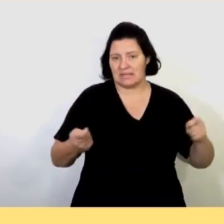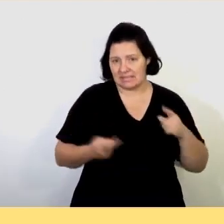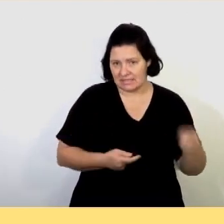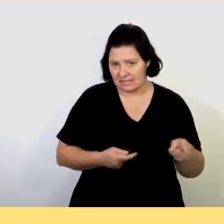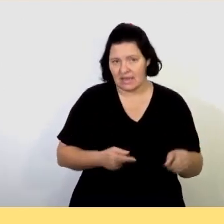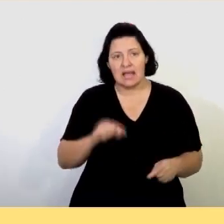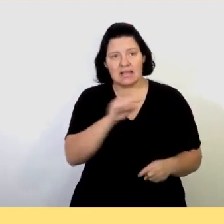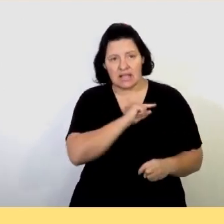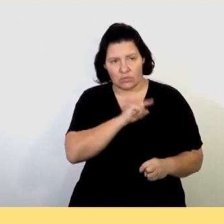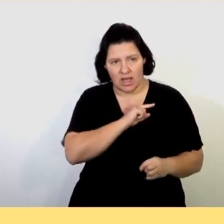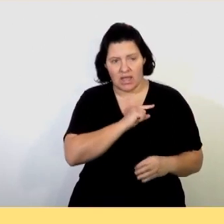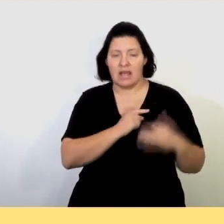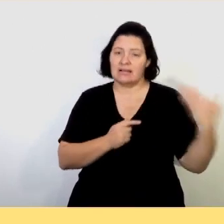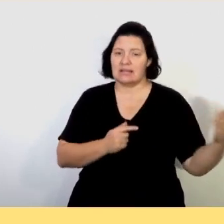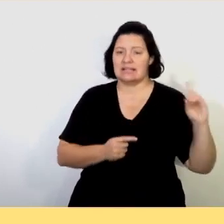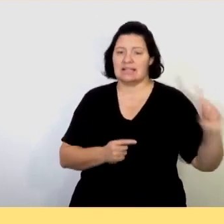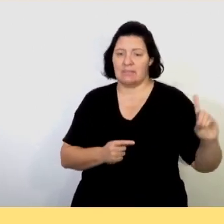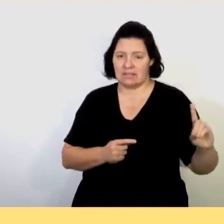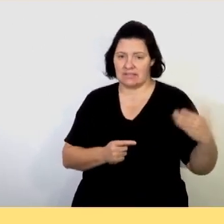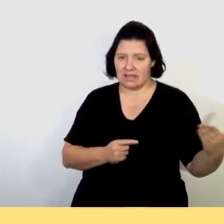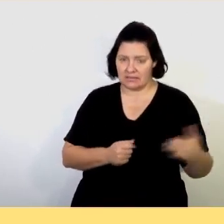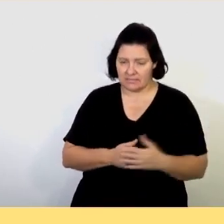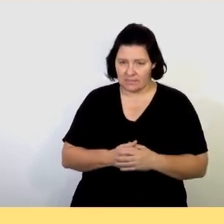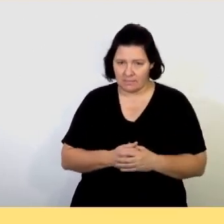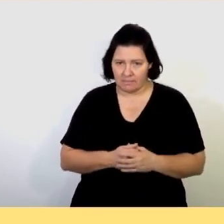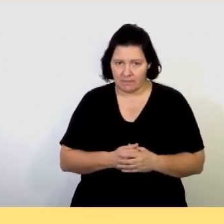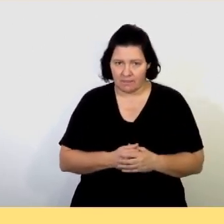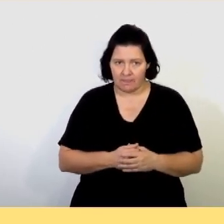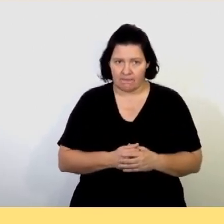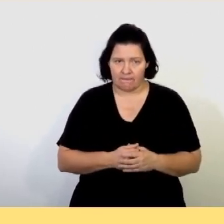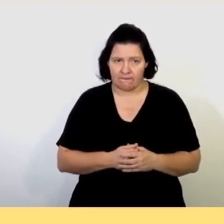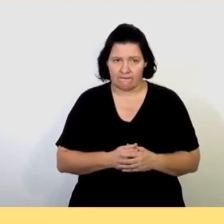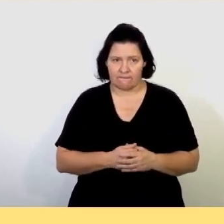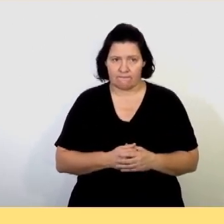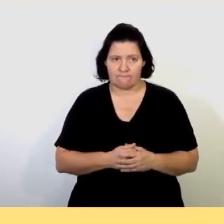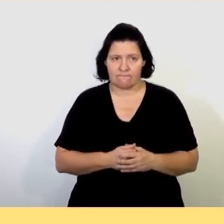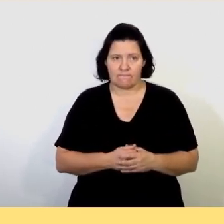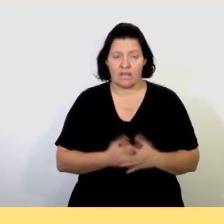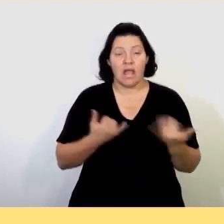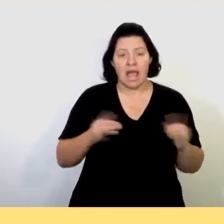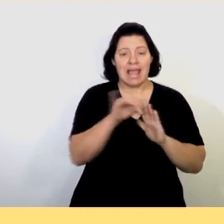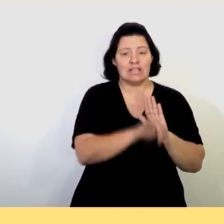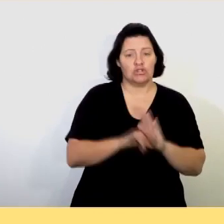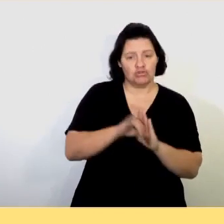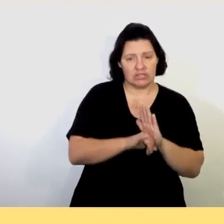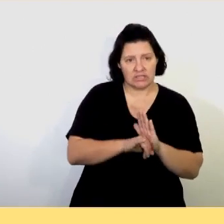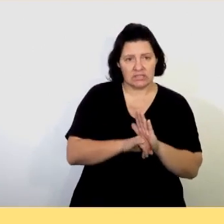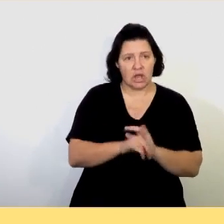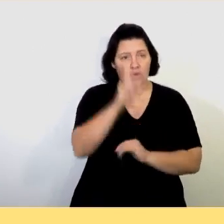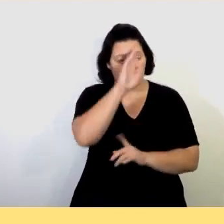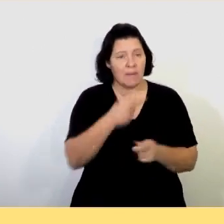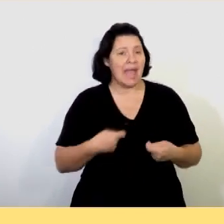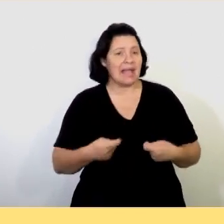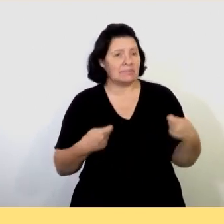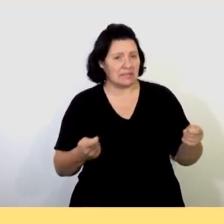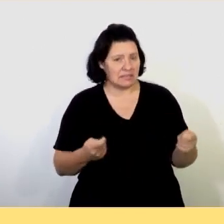your expenses. Therefore, they'll be on the debit side. They'll be on the debit side. Insurance,